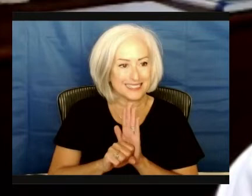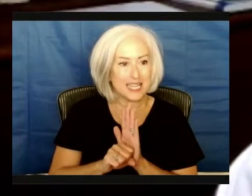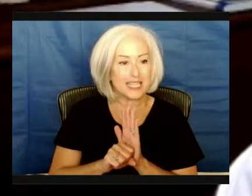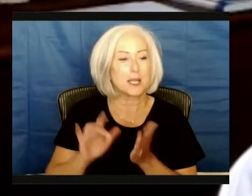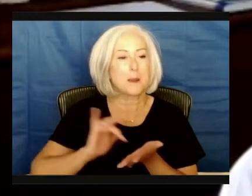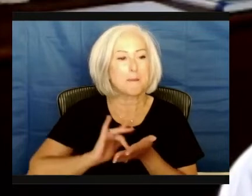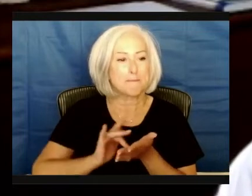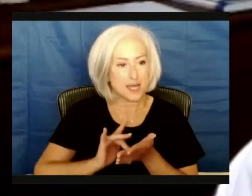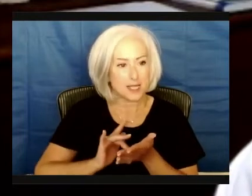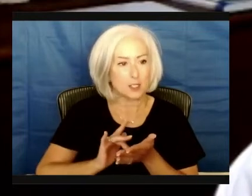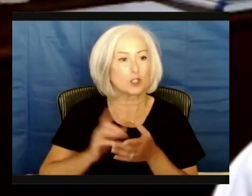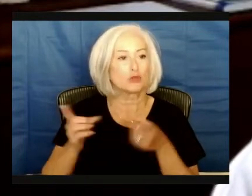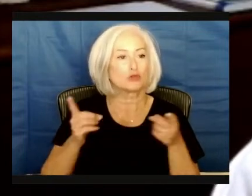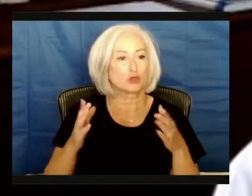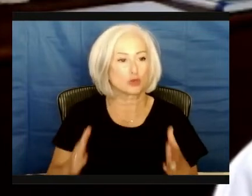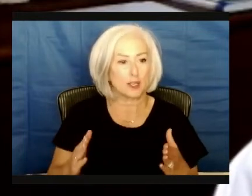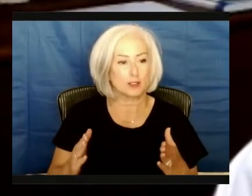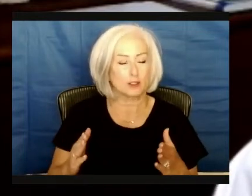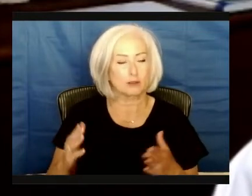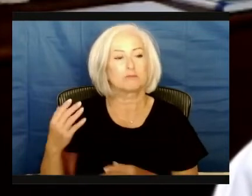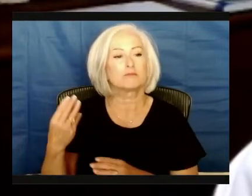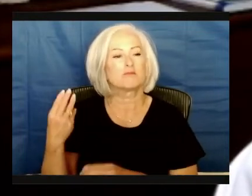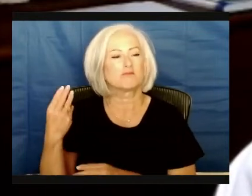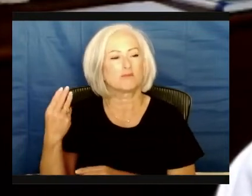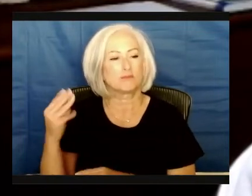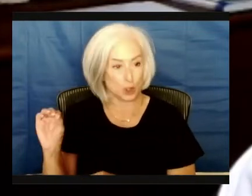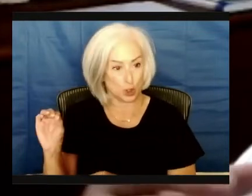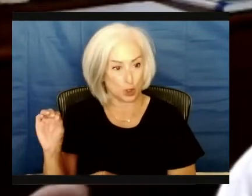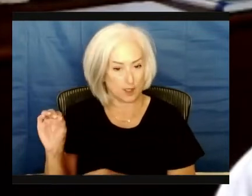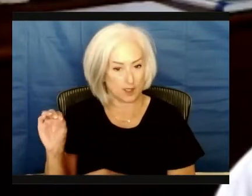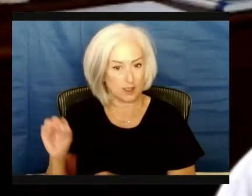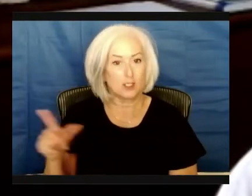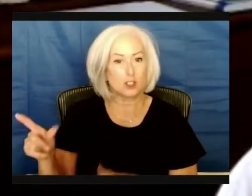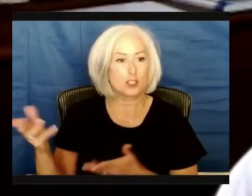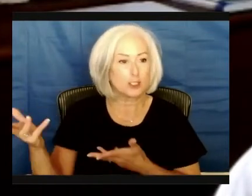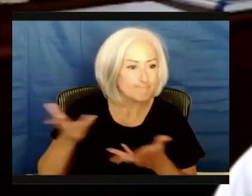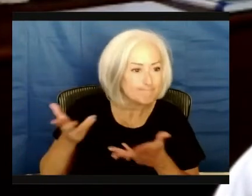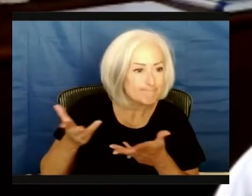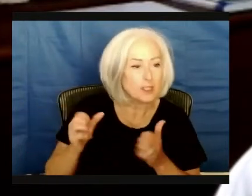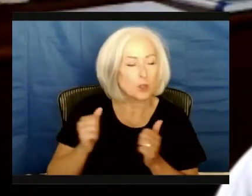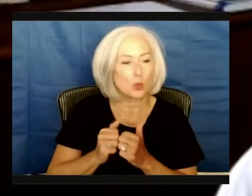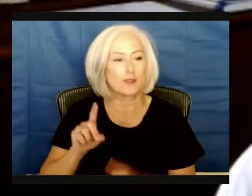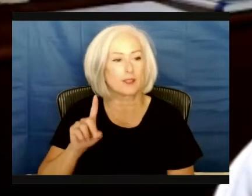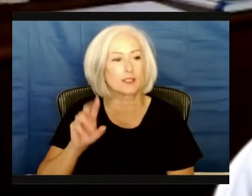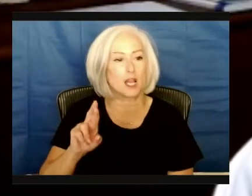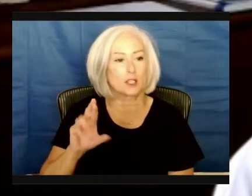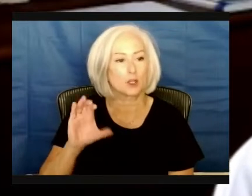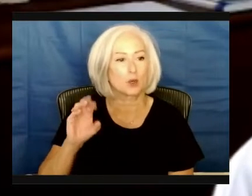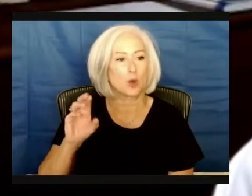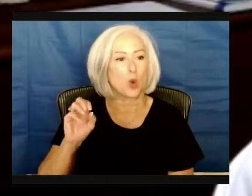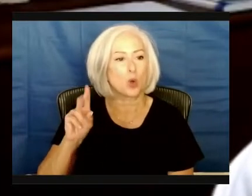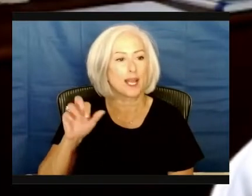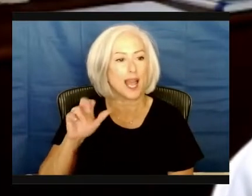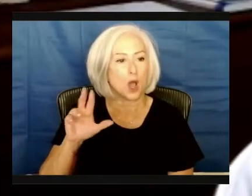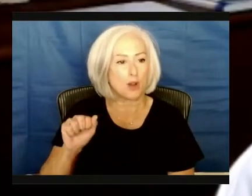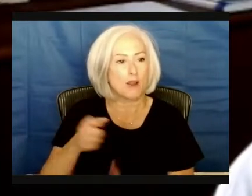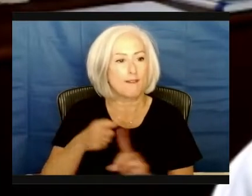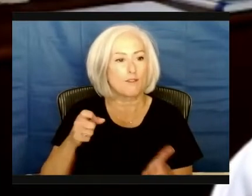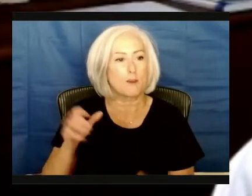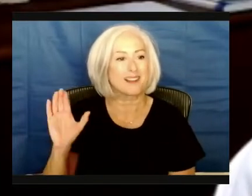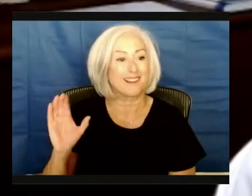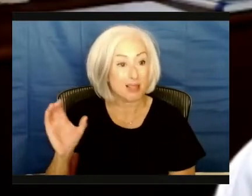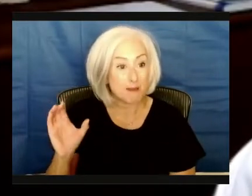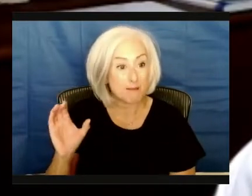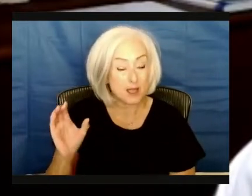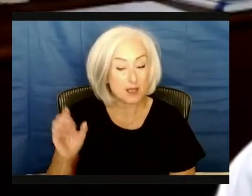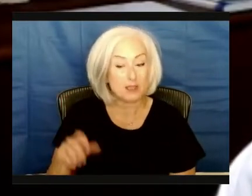medical services. She was in communication with Dr. Kokenauer from Columbia and some of the other trauma surgeons to be able